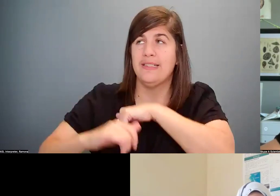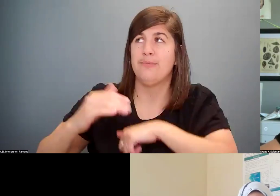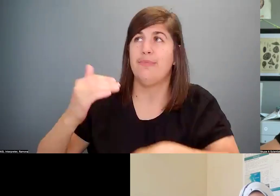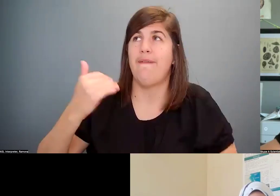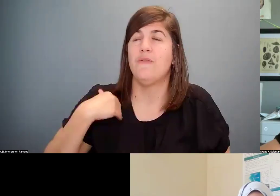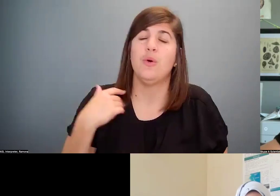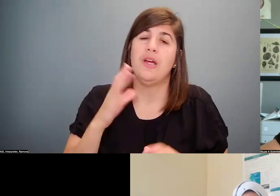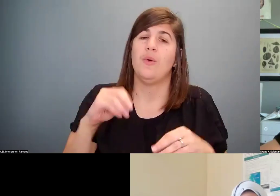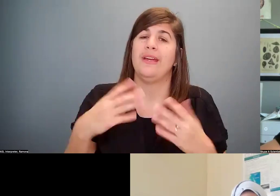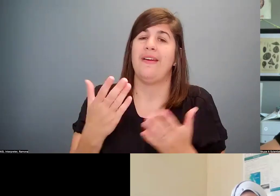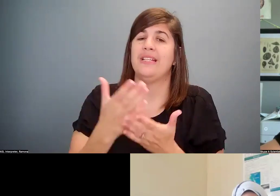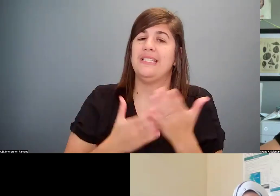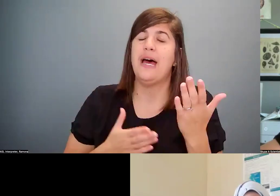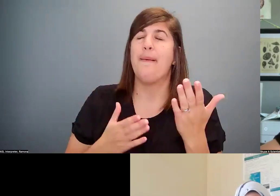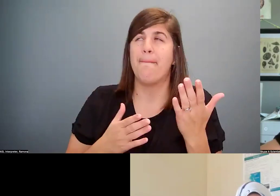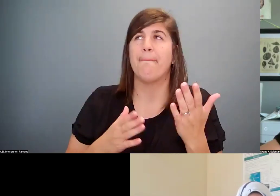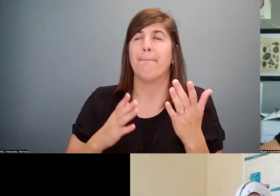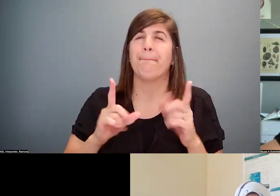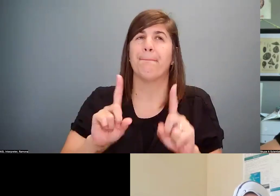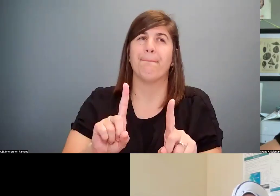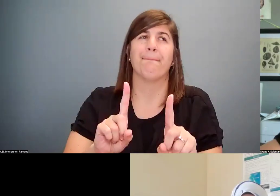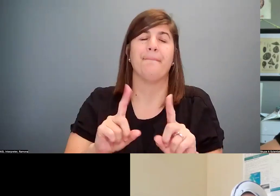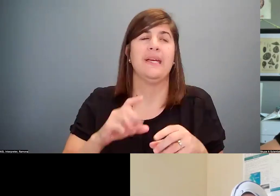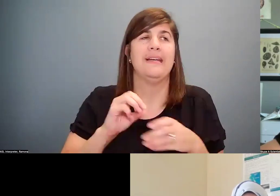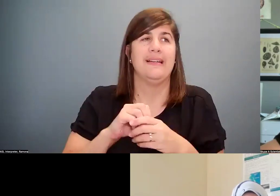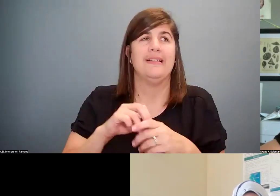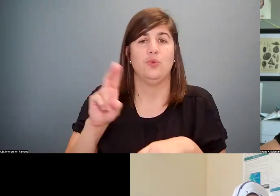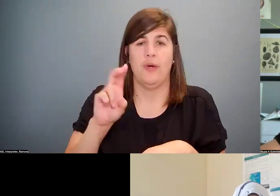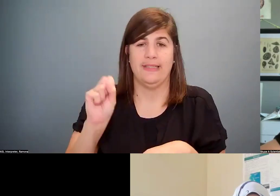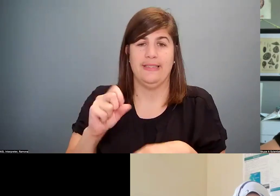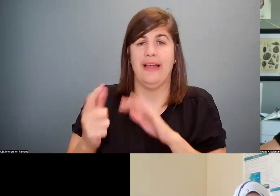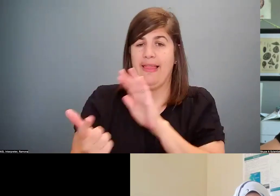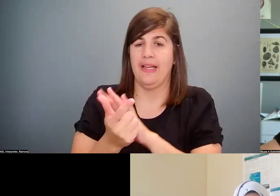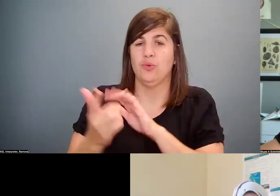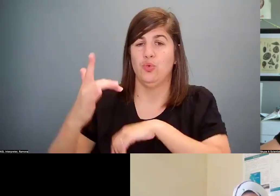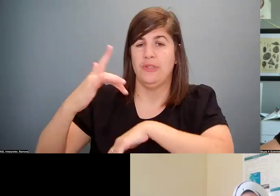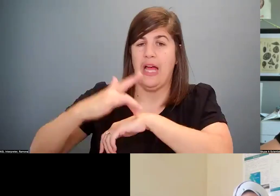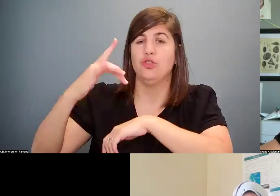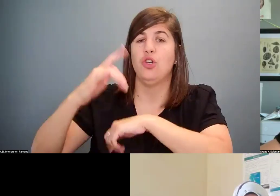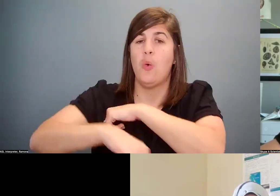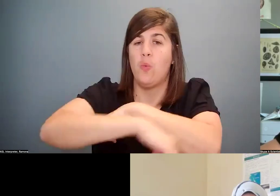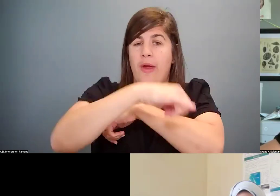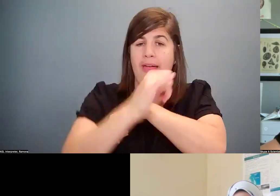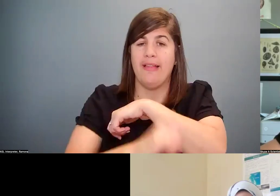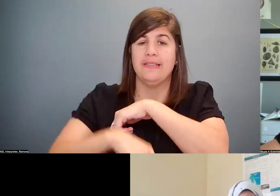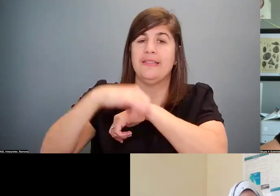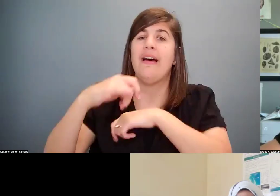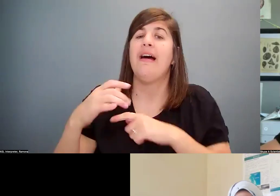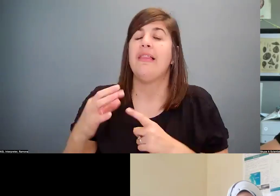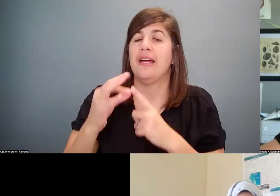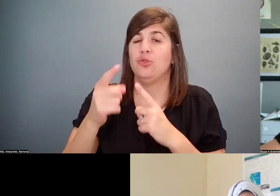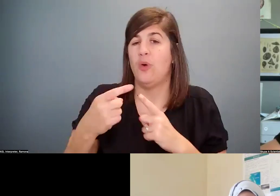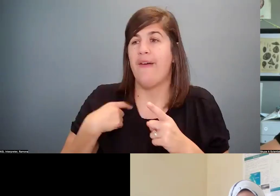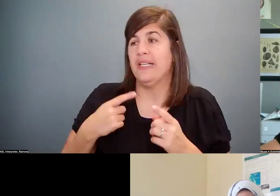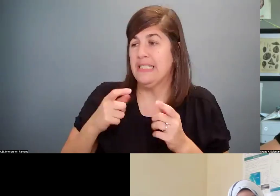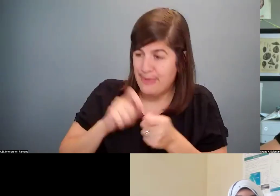let me give a little disclaimer here. It in the United States, it is illegal to touch whales unless you have a very specific research